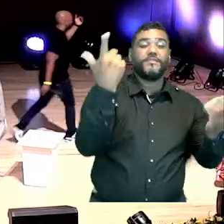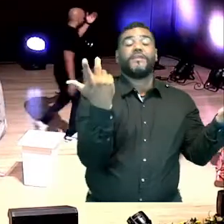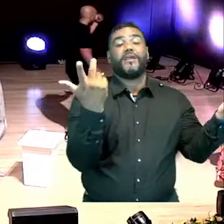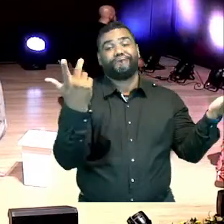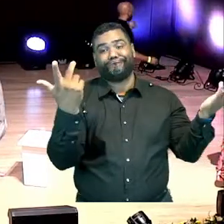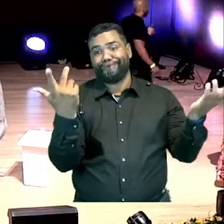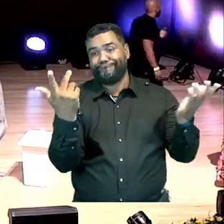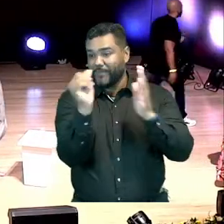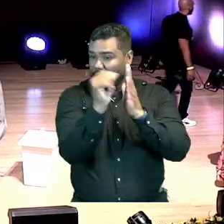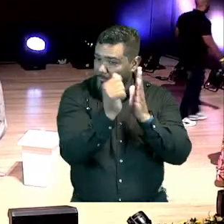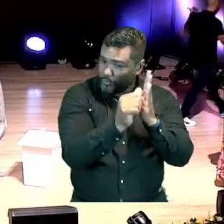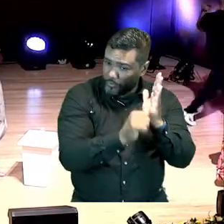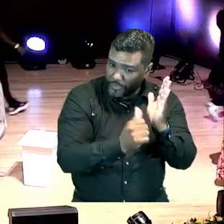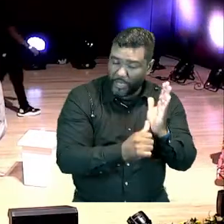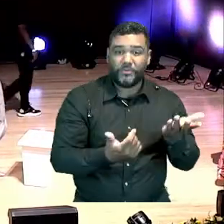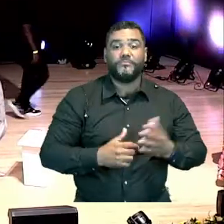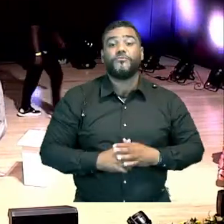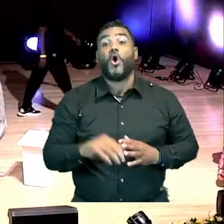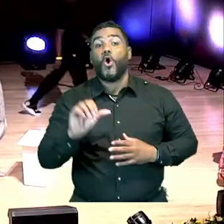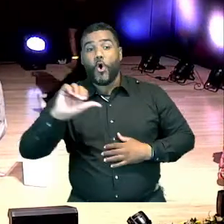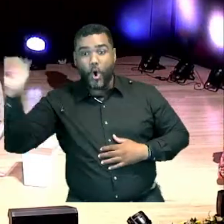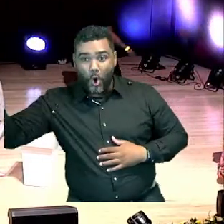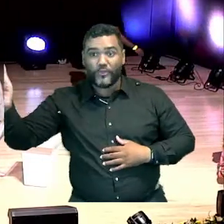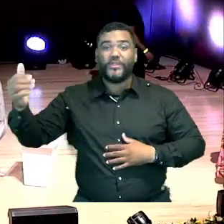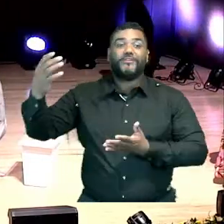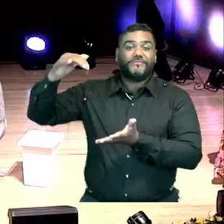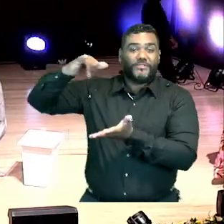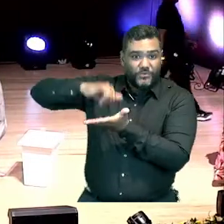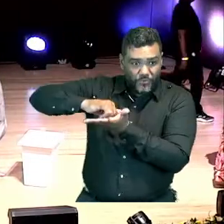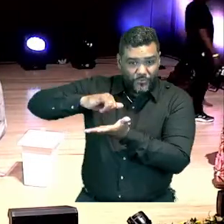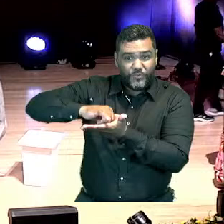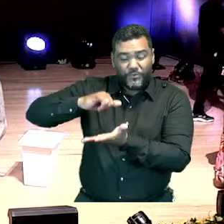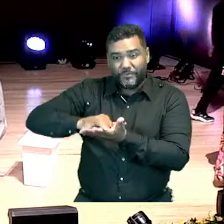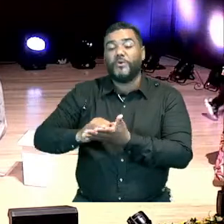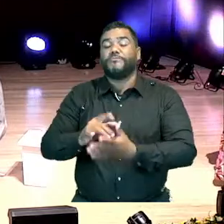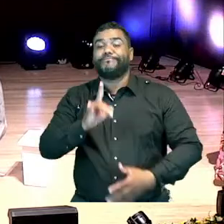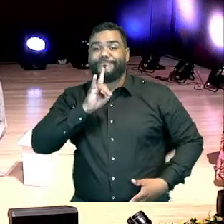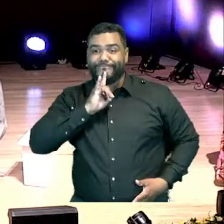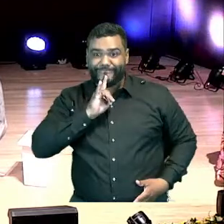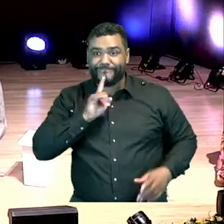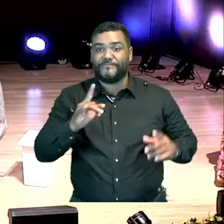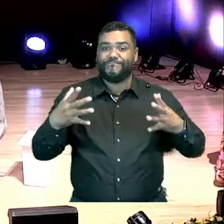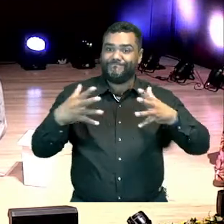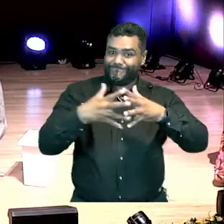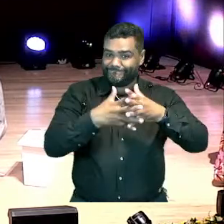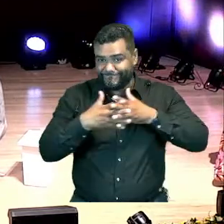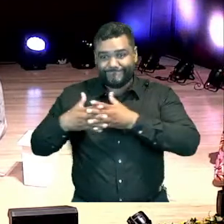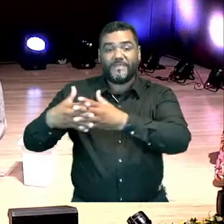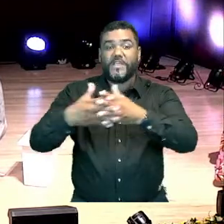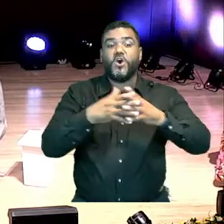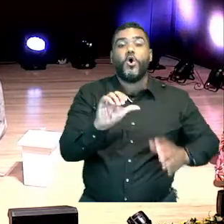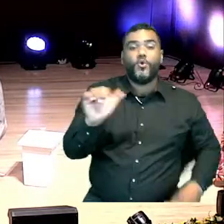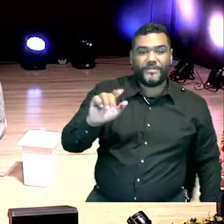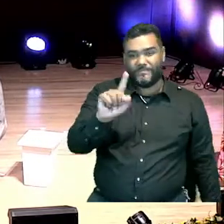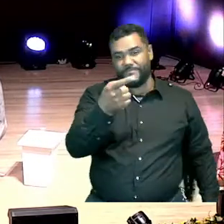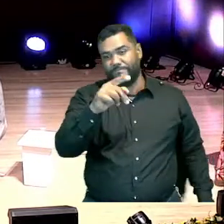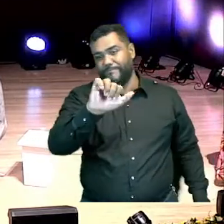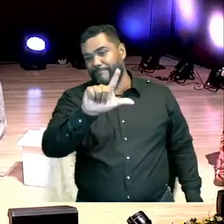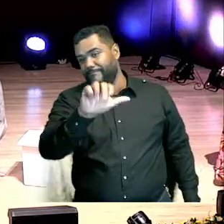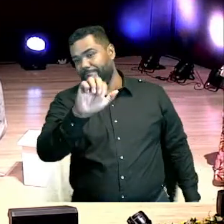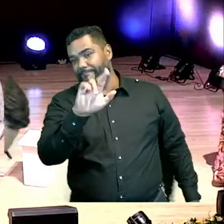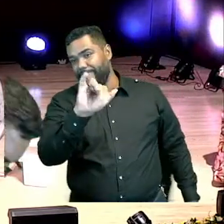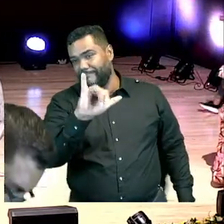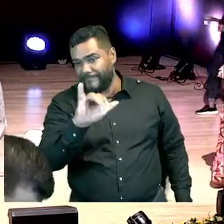Programs at Women's Funding Network from United States, to join us up on stage. Also, Dr. Hilary